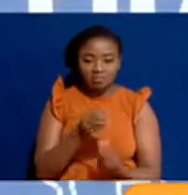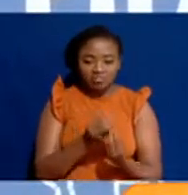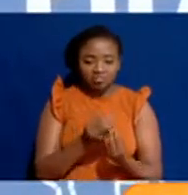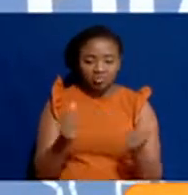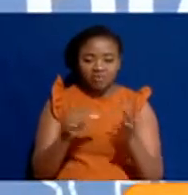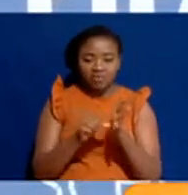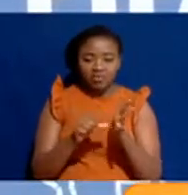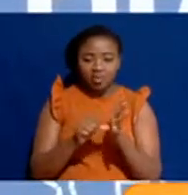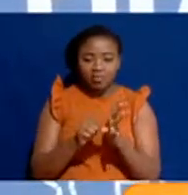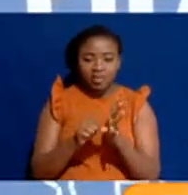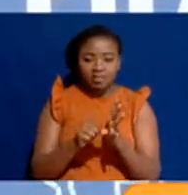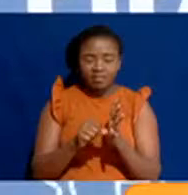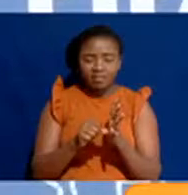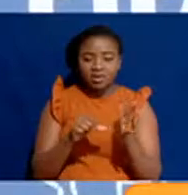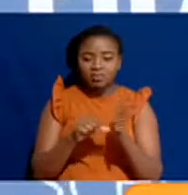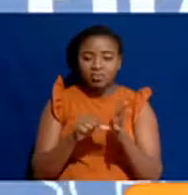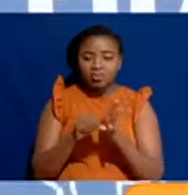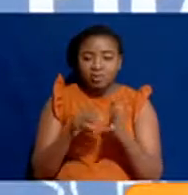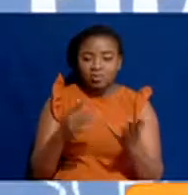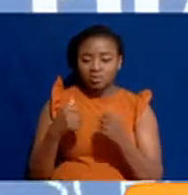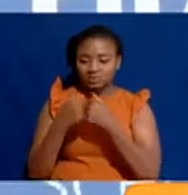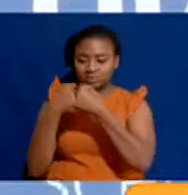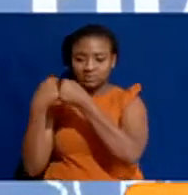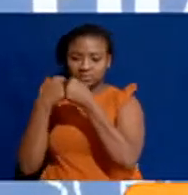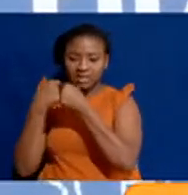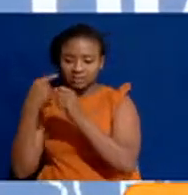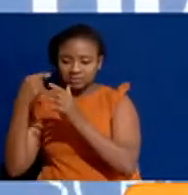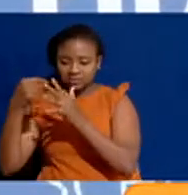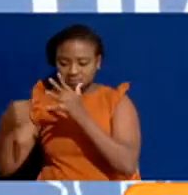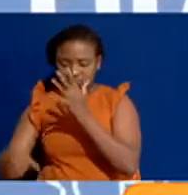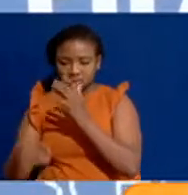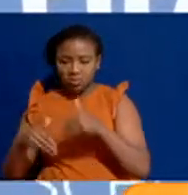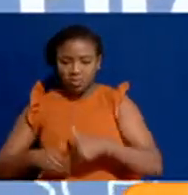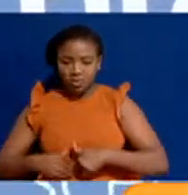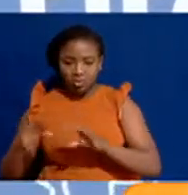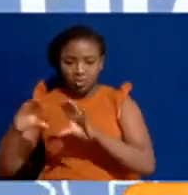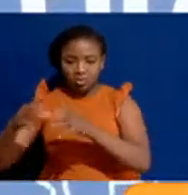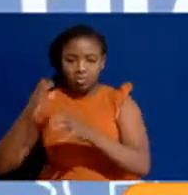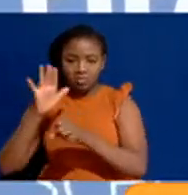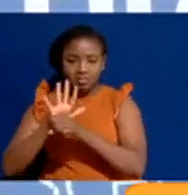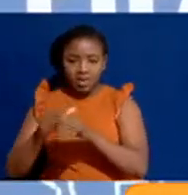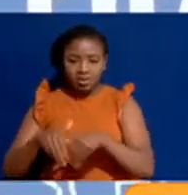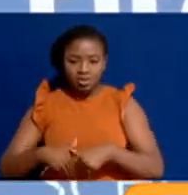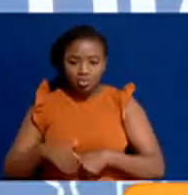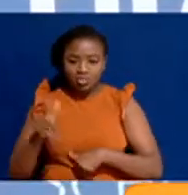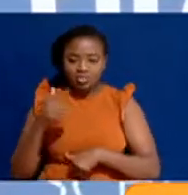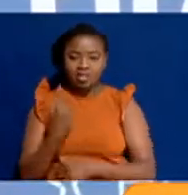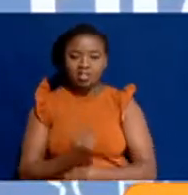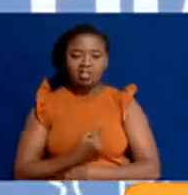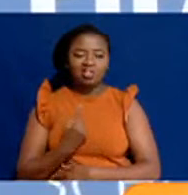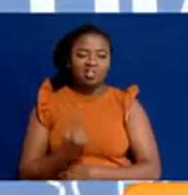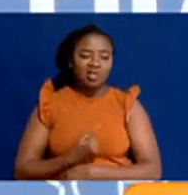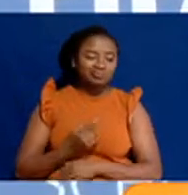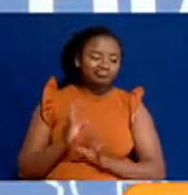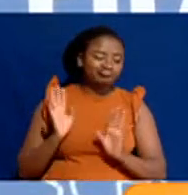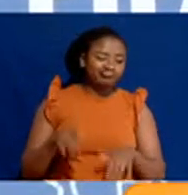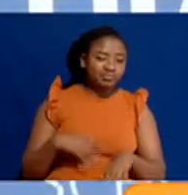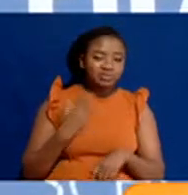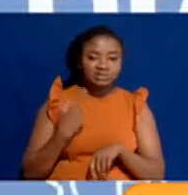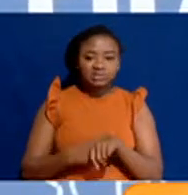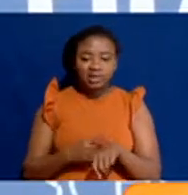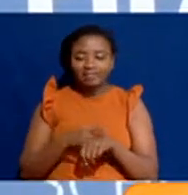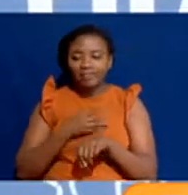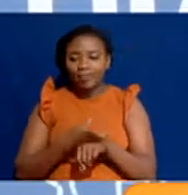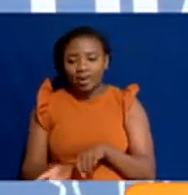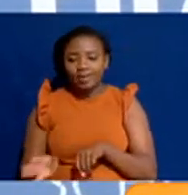of the challenges that we face with the youth badge, where children are idle and they are able to use their